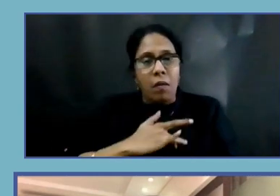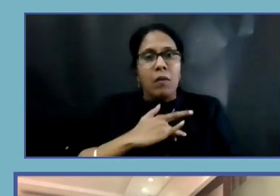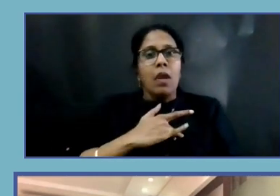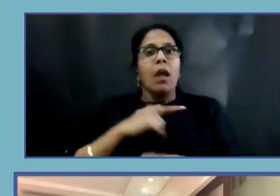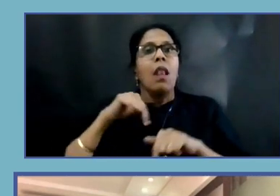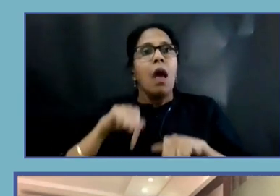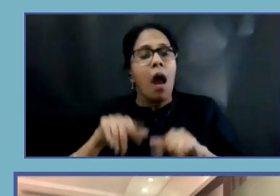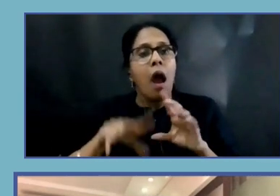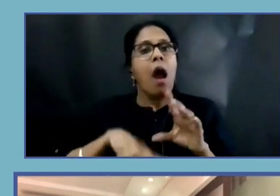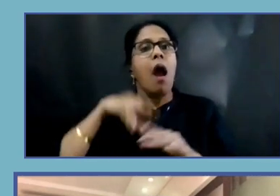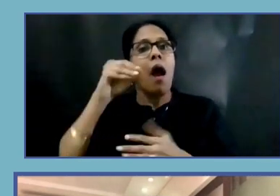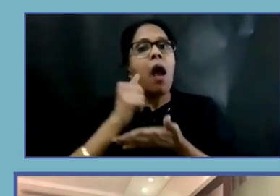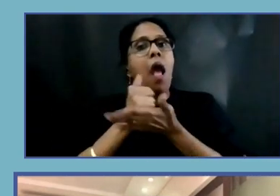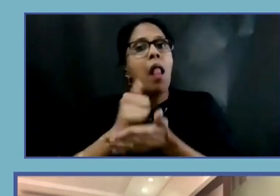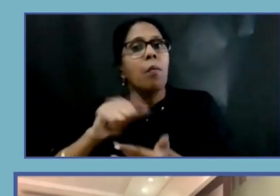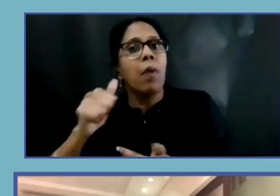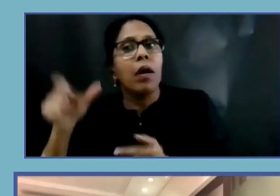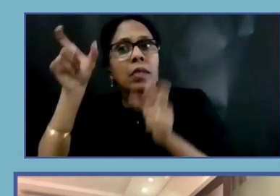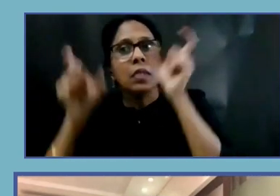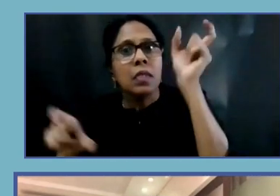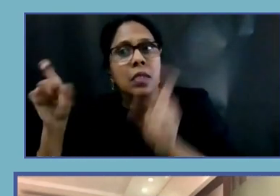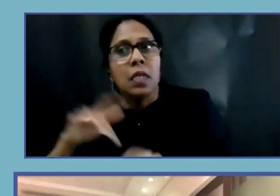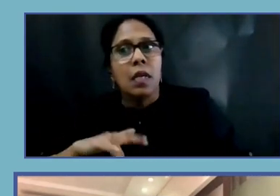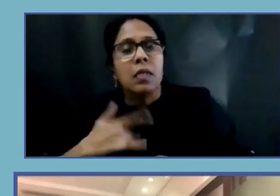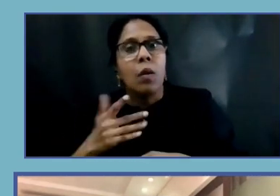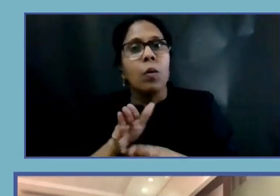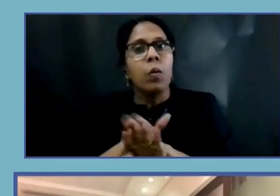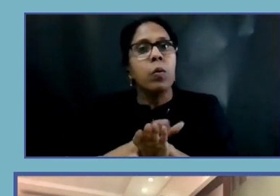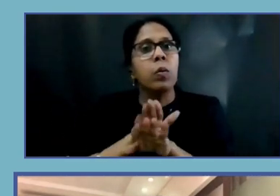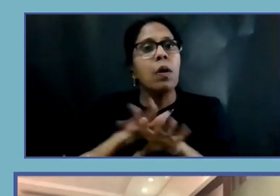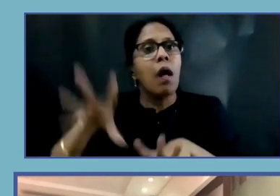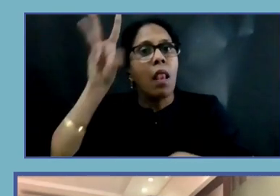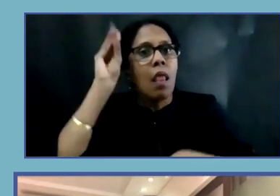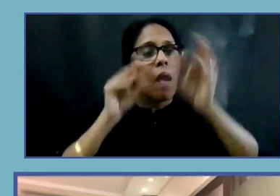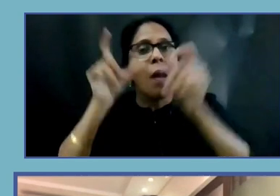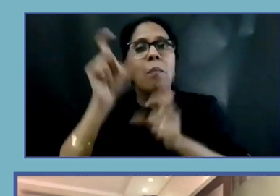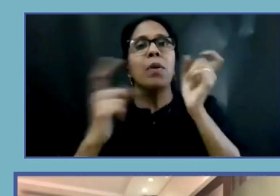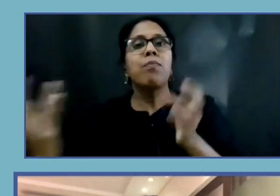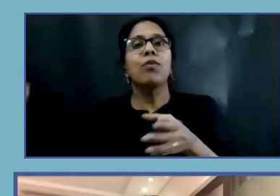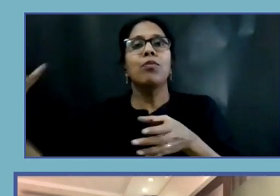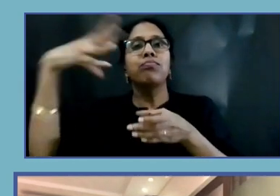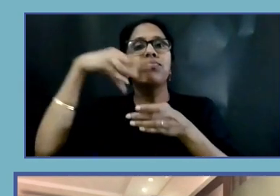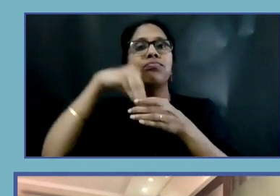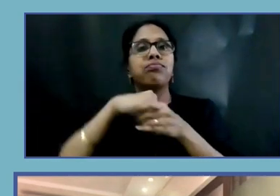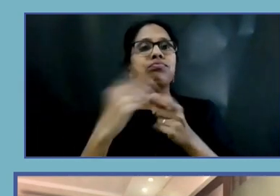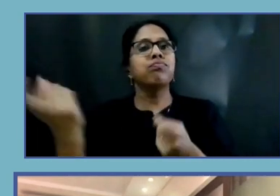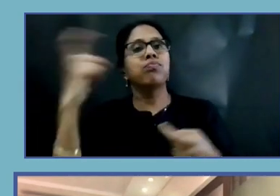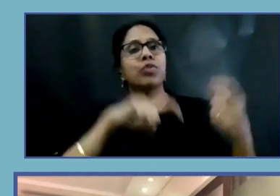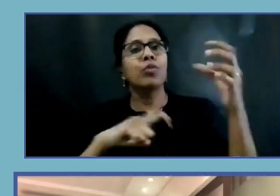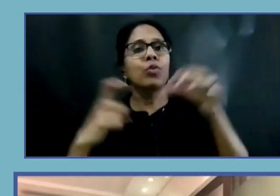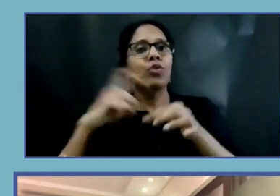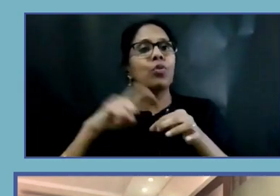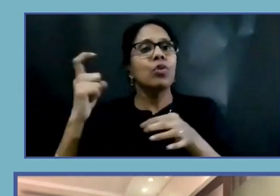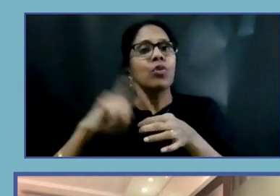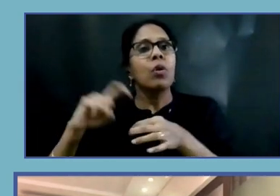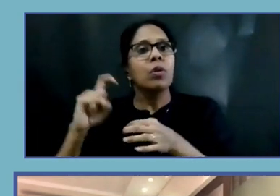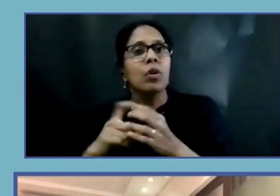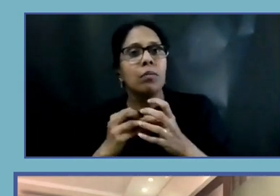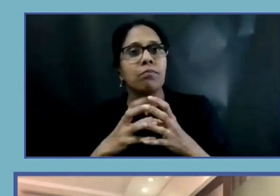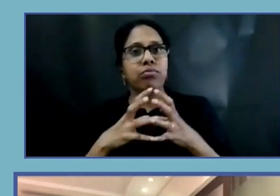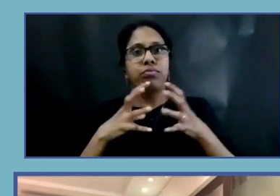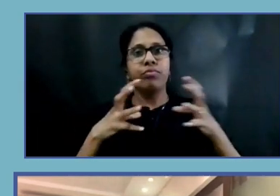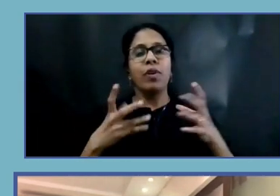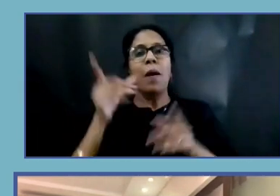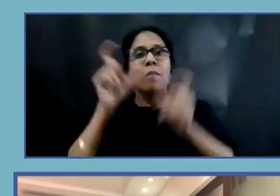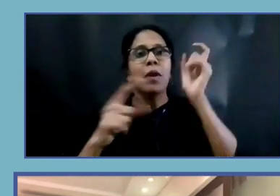out, help others, and you will slowly see that, you know, people will start joining you, people will start following you, people will start